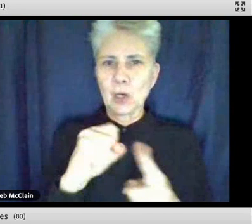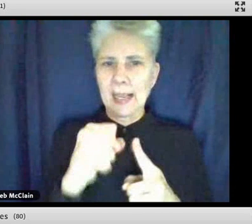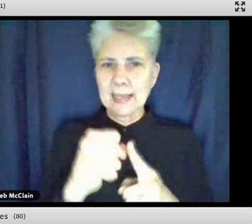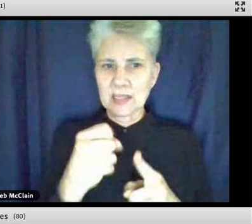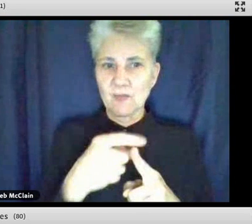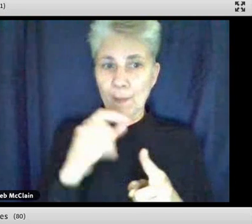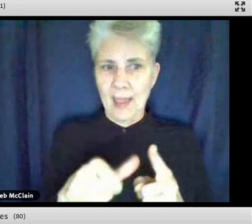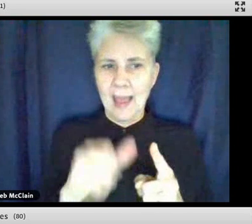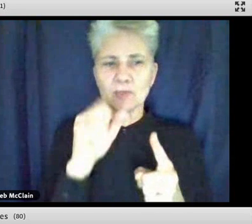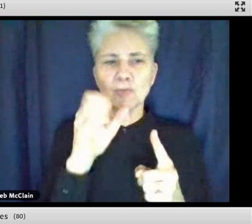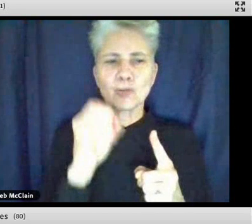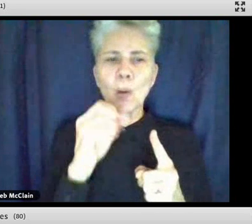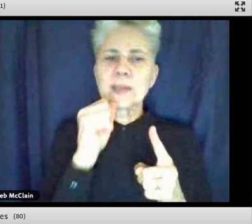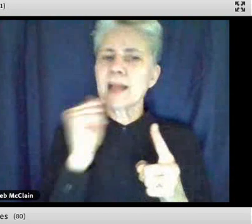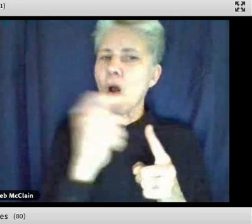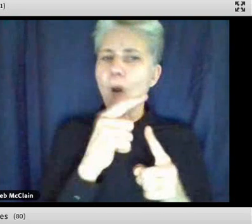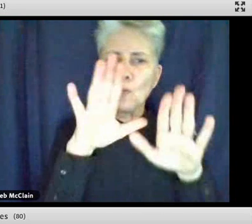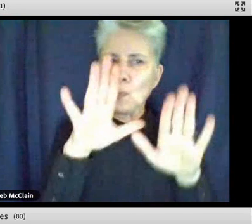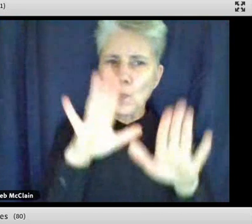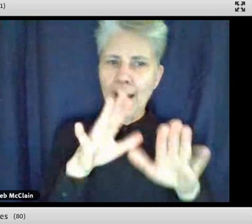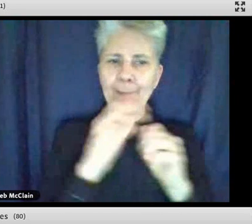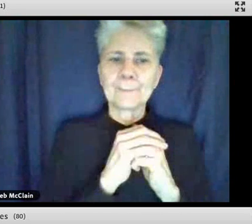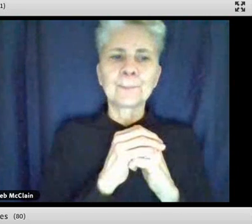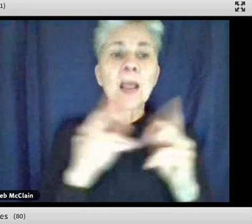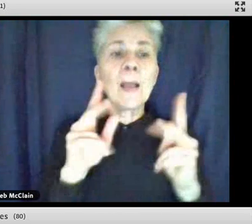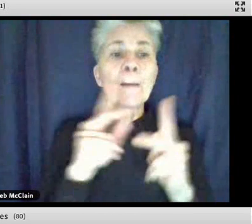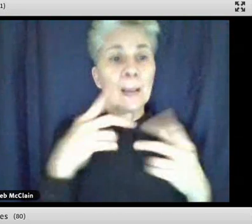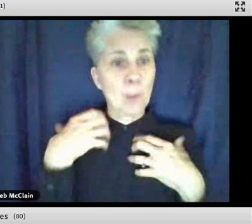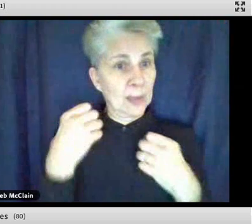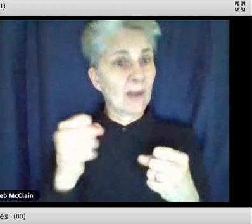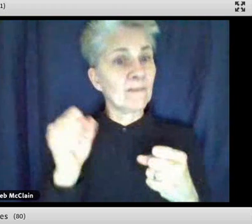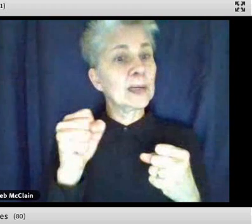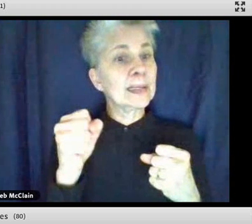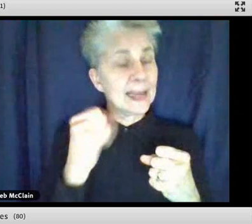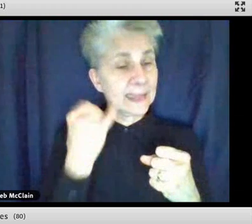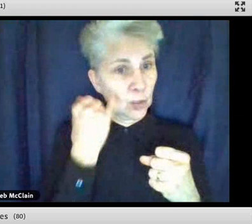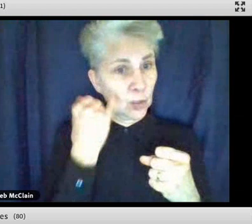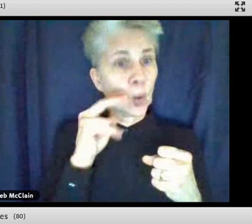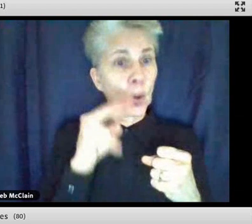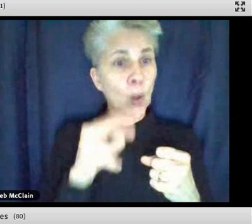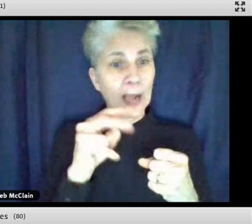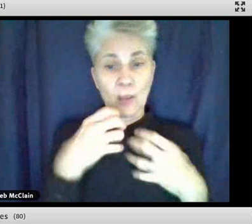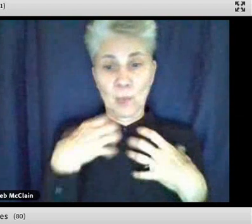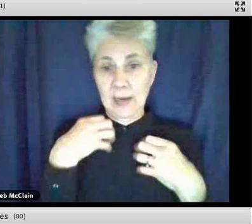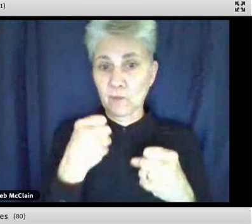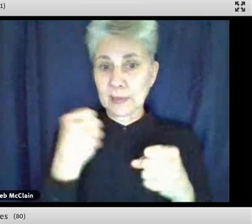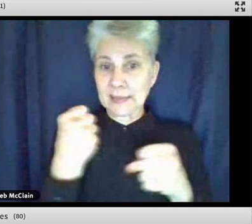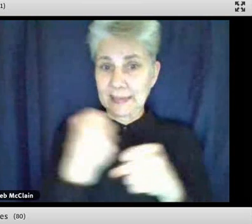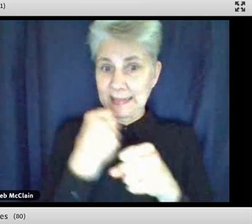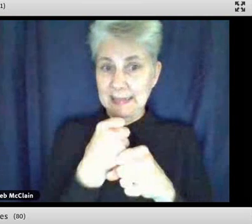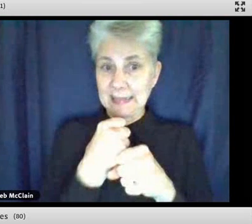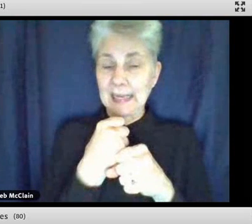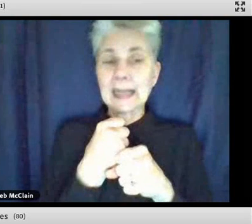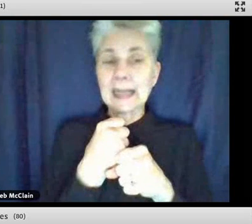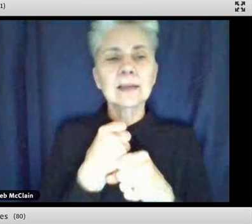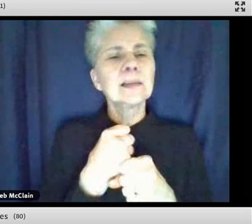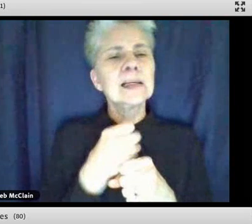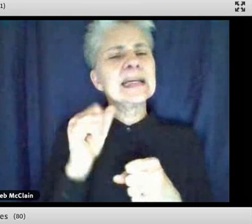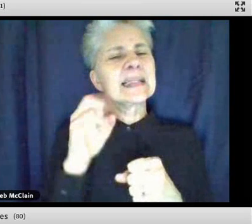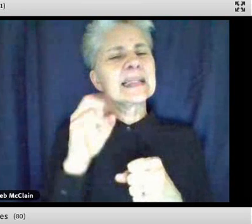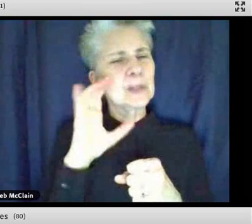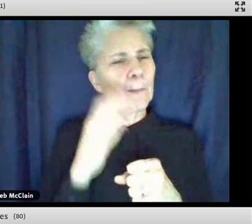So it's not all great. People are recovering. If you look at the recovery statistics, symptoms appear mild